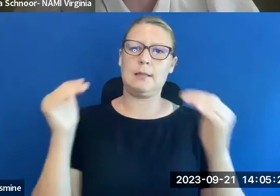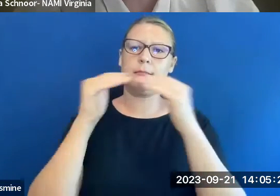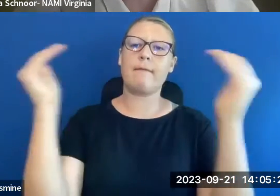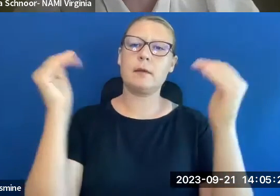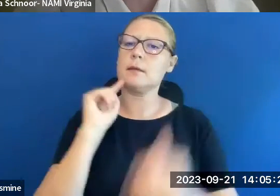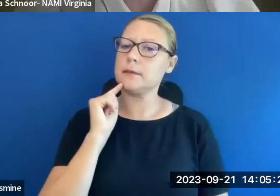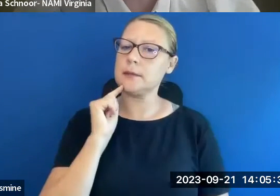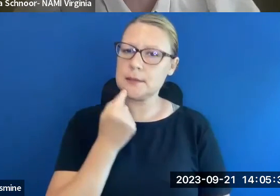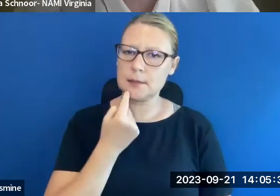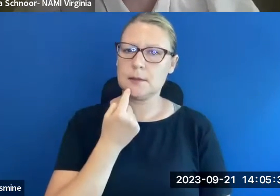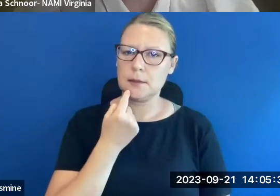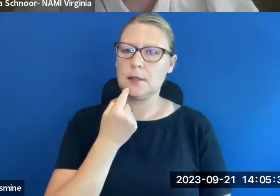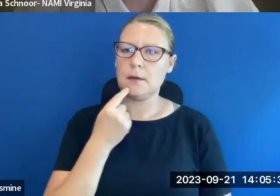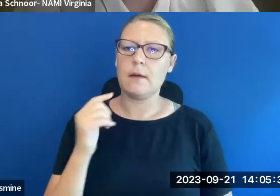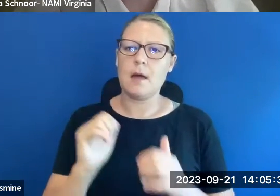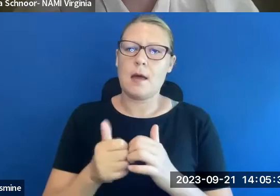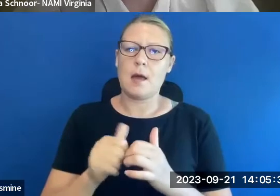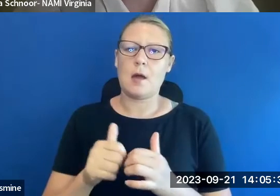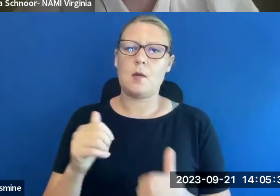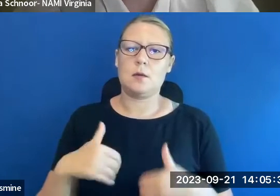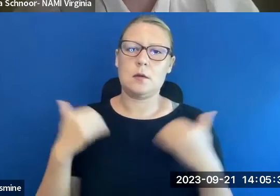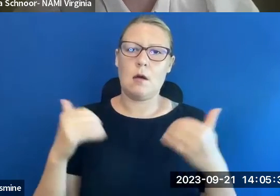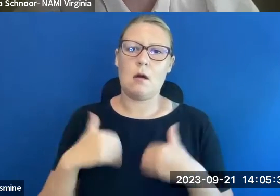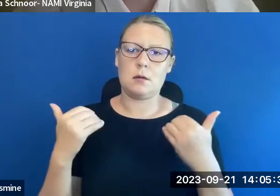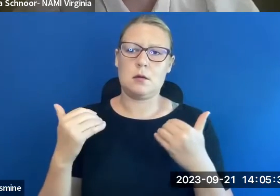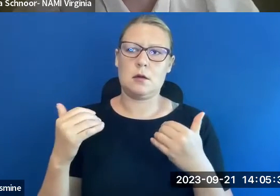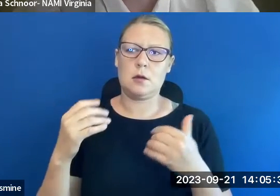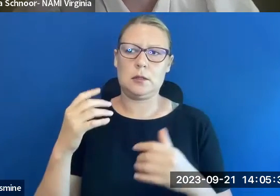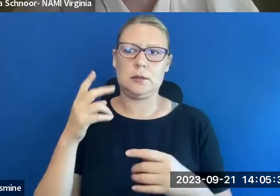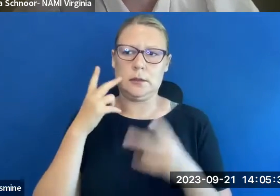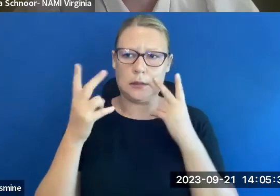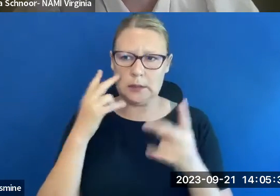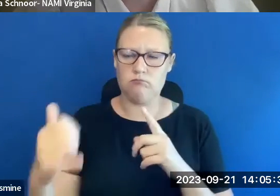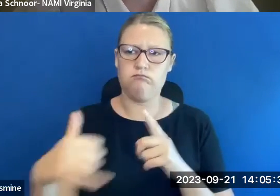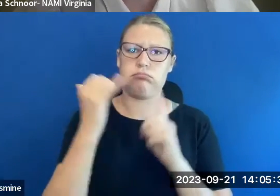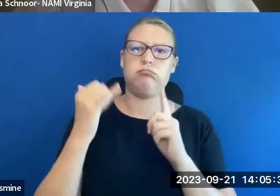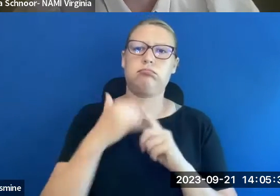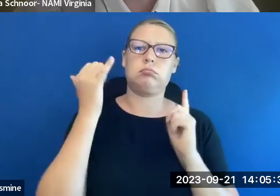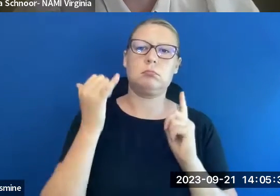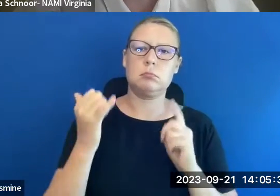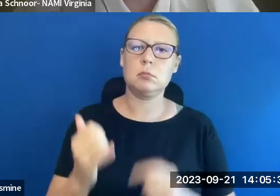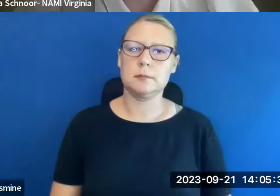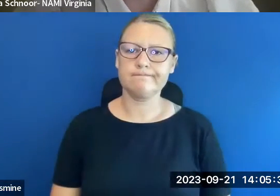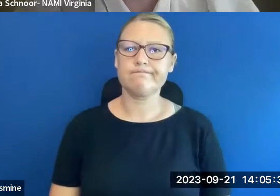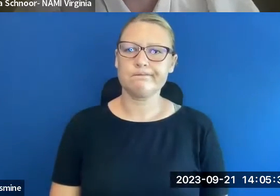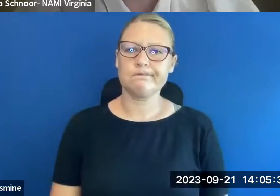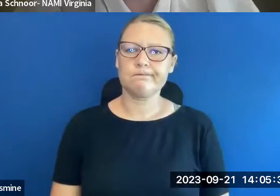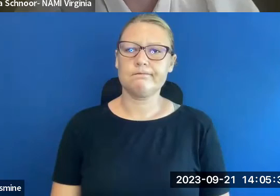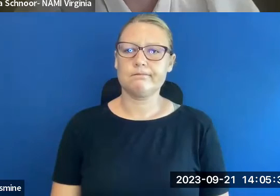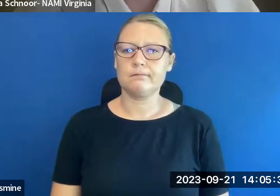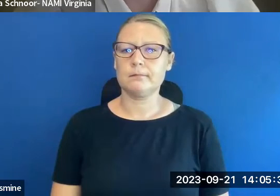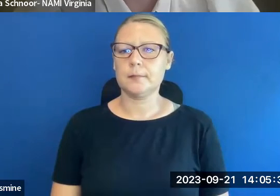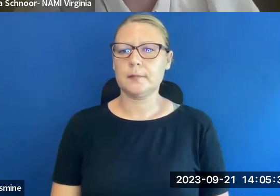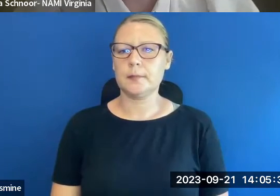these youth are bullied, and I think the wide reach as well,